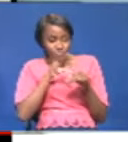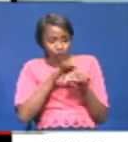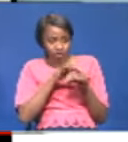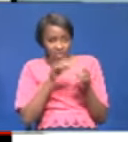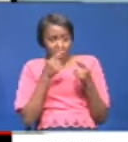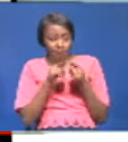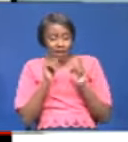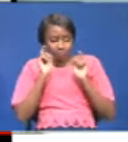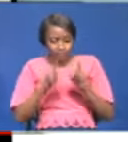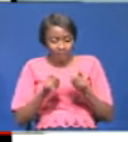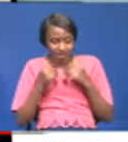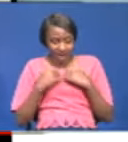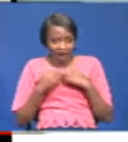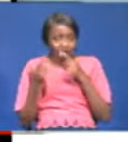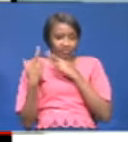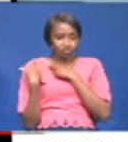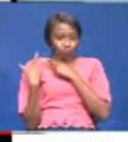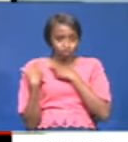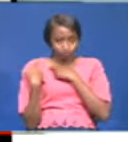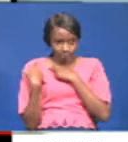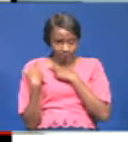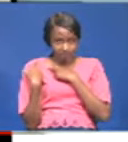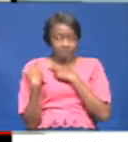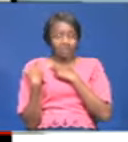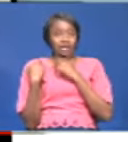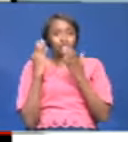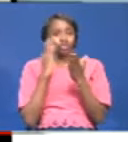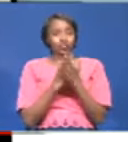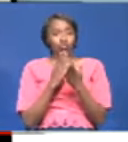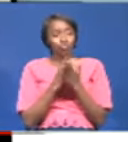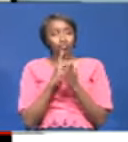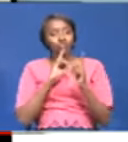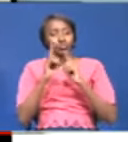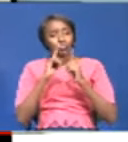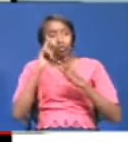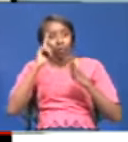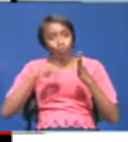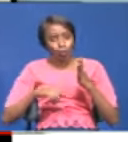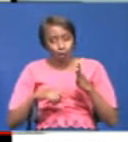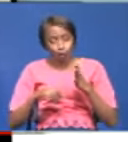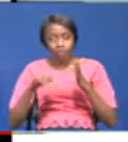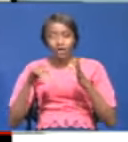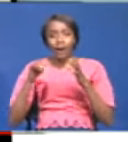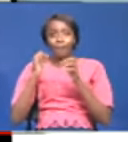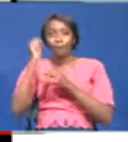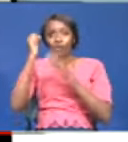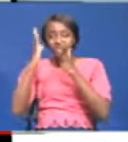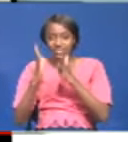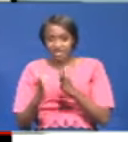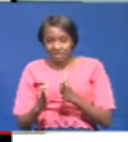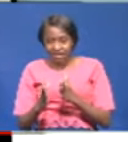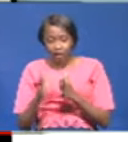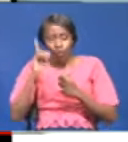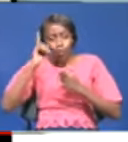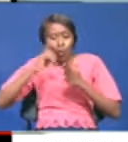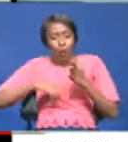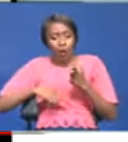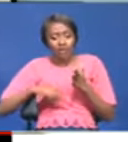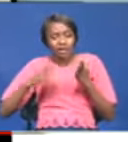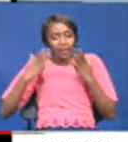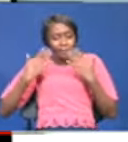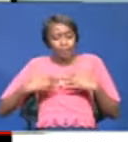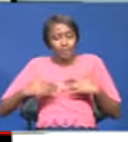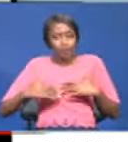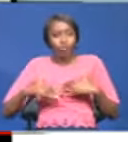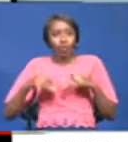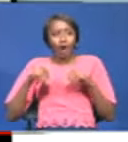terms of, you know, responsibility, what do you tell the politicians? What do you tell the electorate? What is it that they are doing that is amiss, and what is